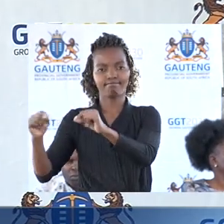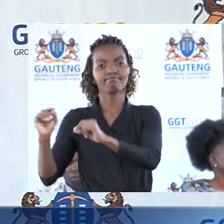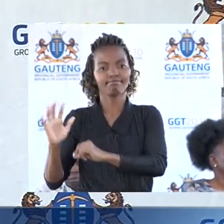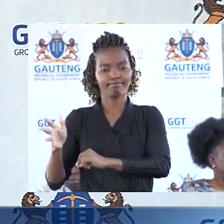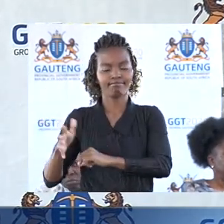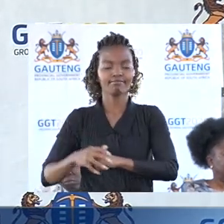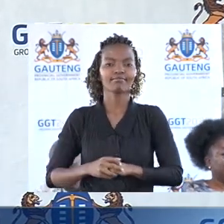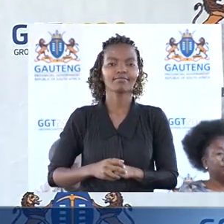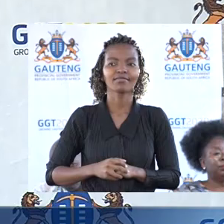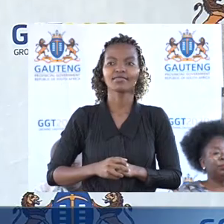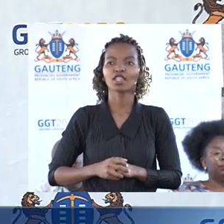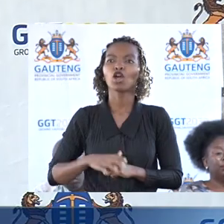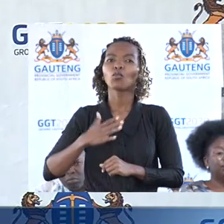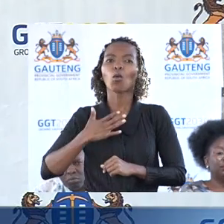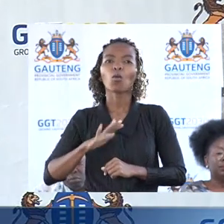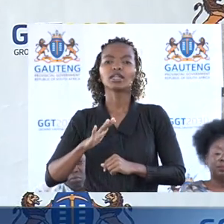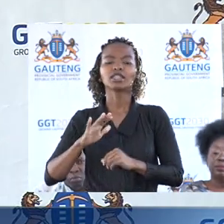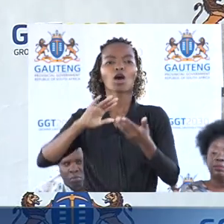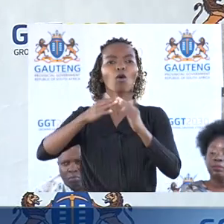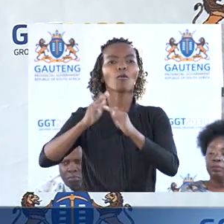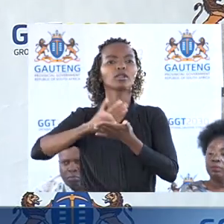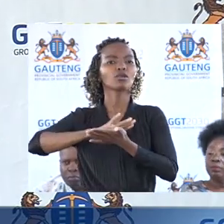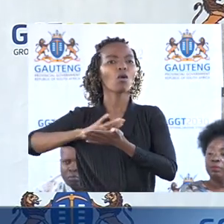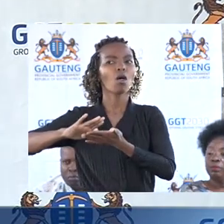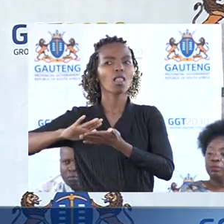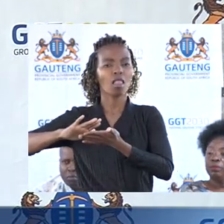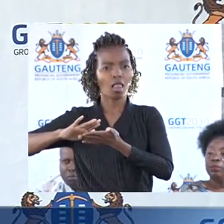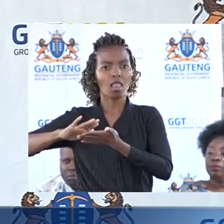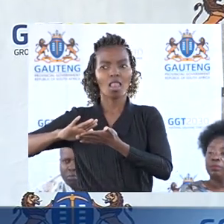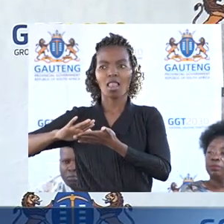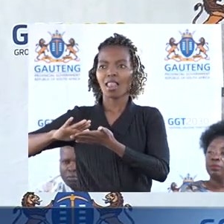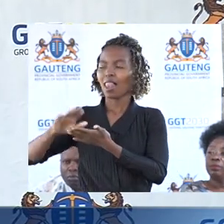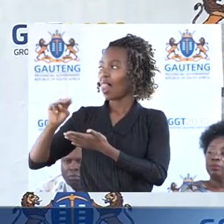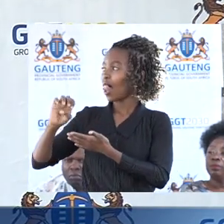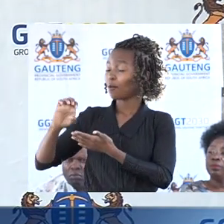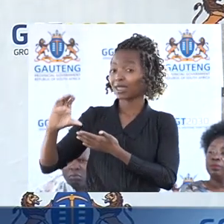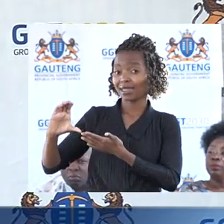We want that community wall, MEC Matome Chilwan.